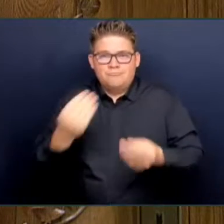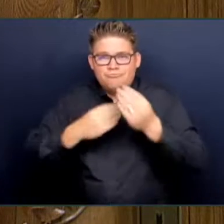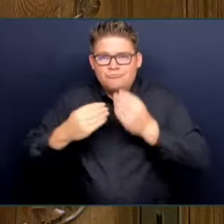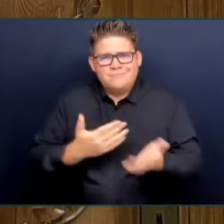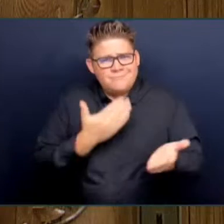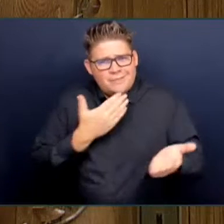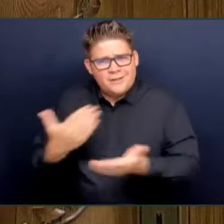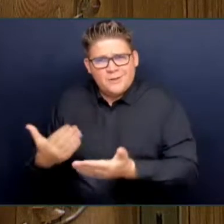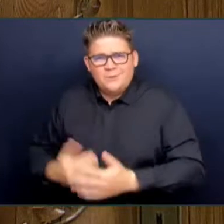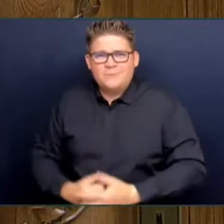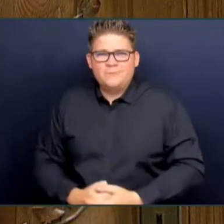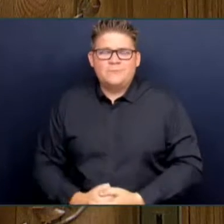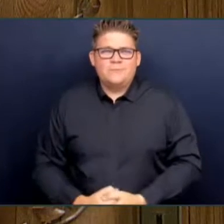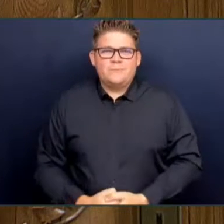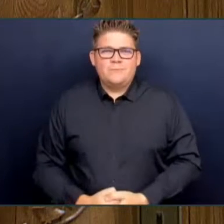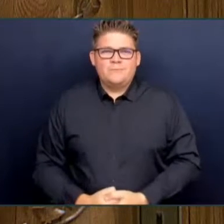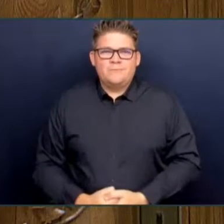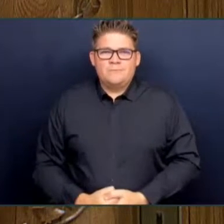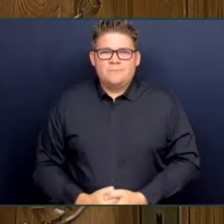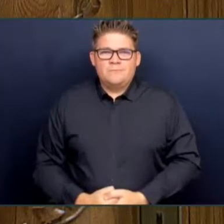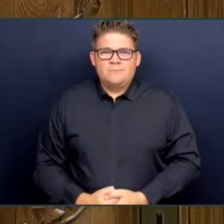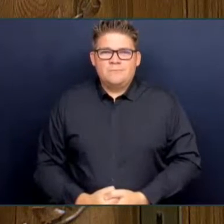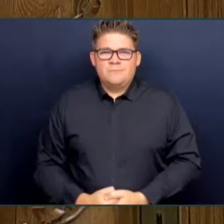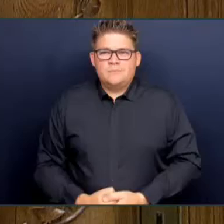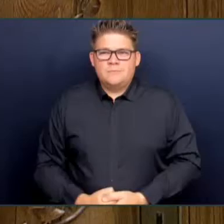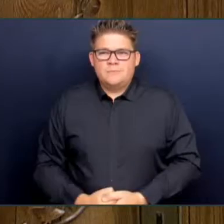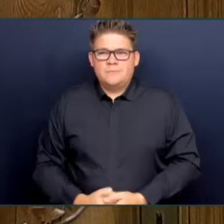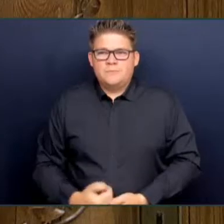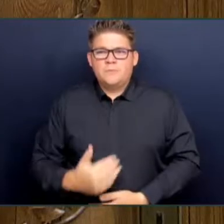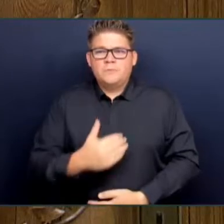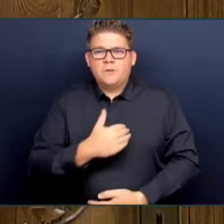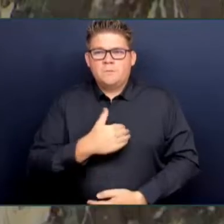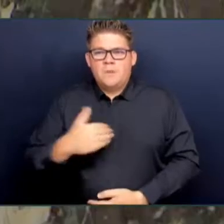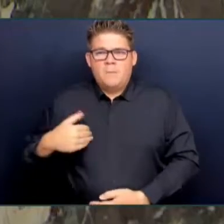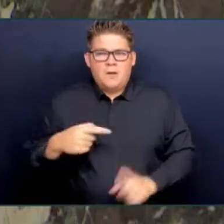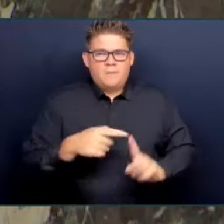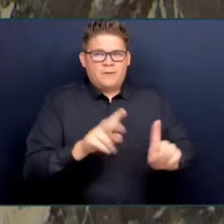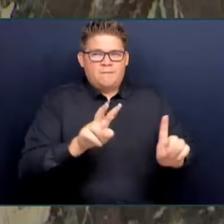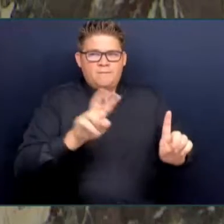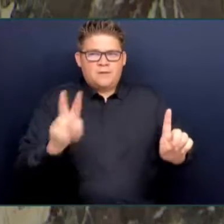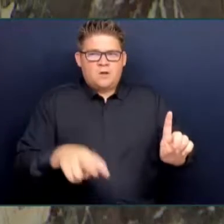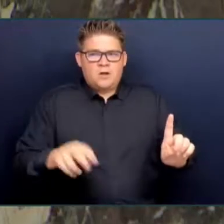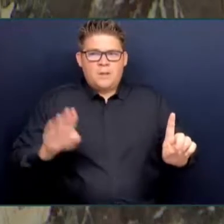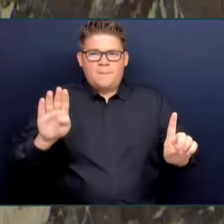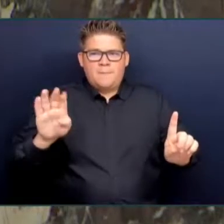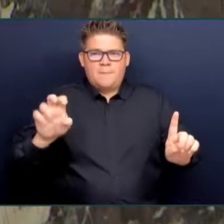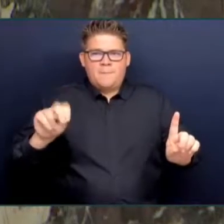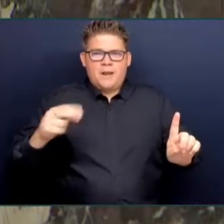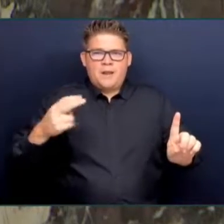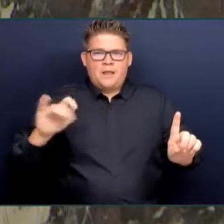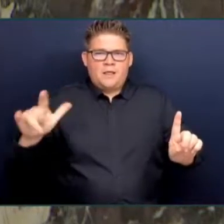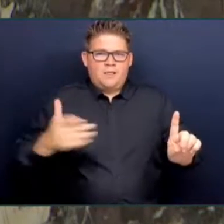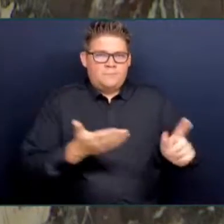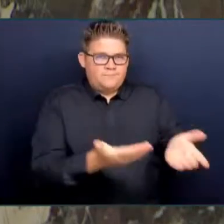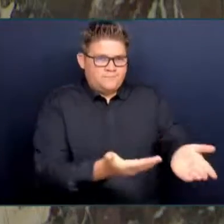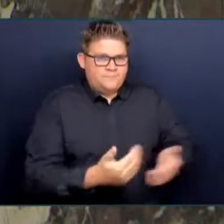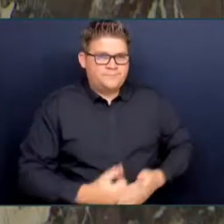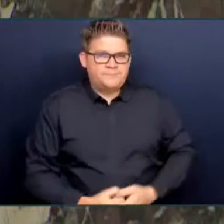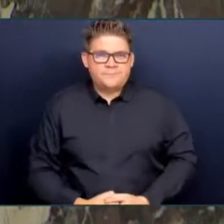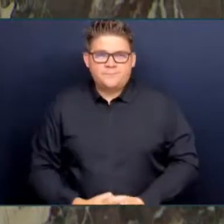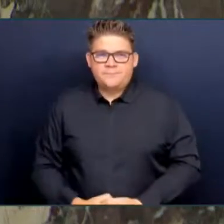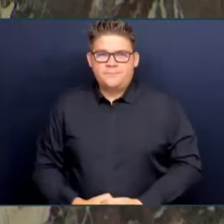Member for Victoria Beacon Hill. Thank you, Mr. Speaker. I have been a hockey fan all of my